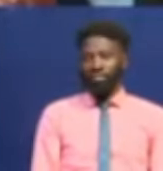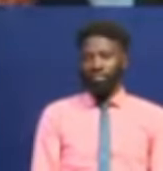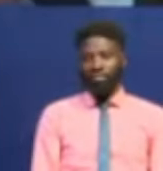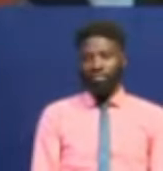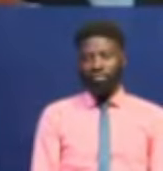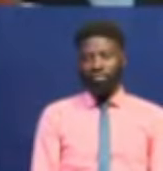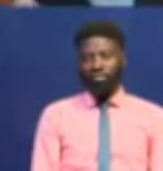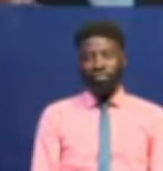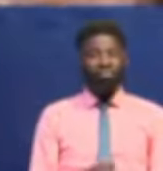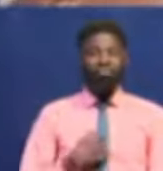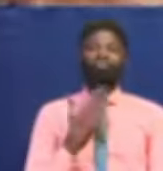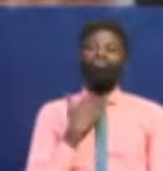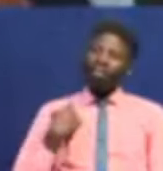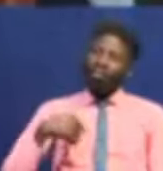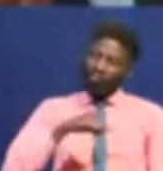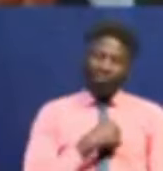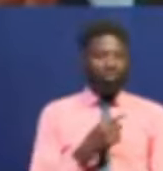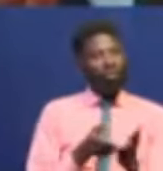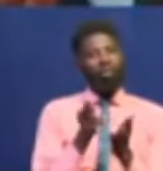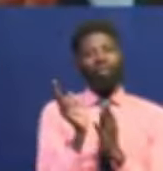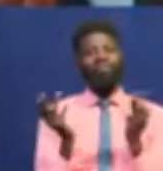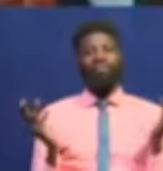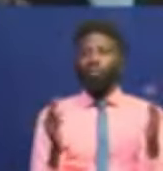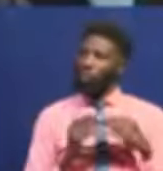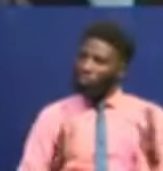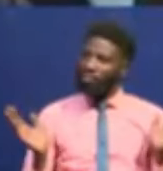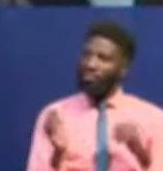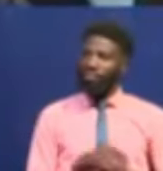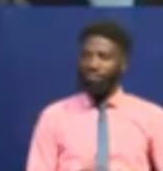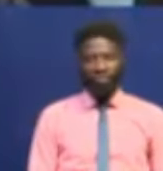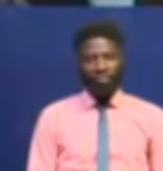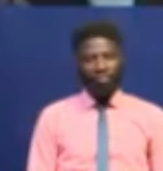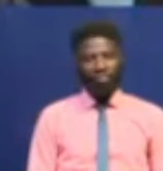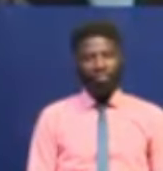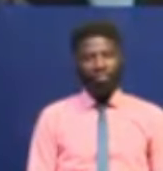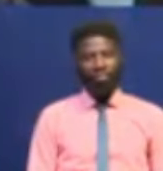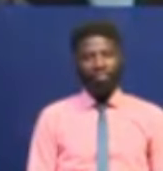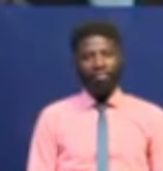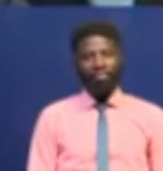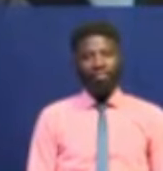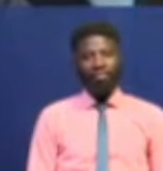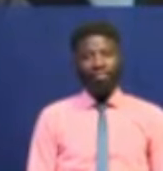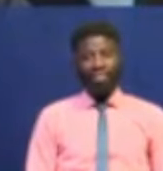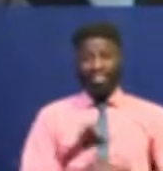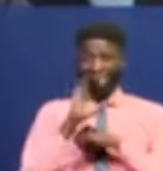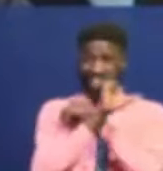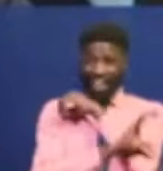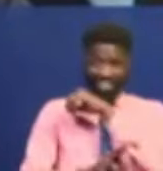and I want us to be honest with ourselves, this is not how a country will